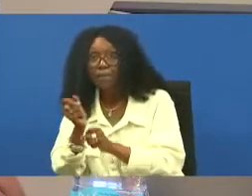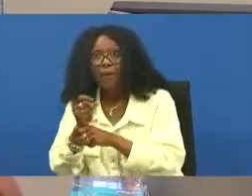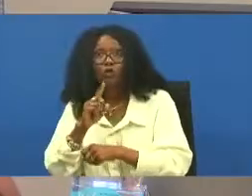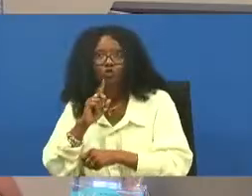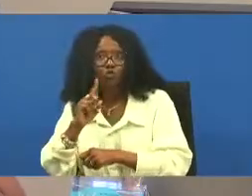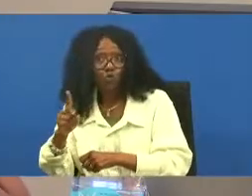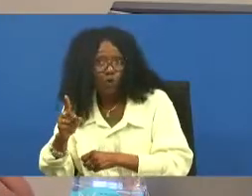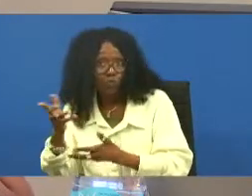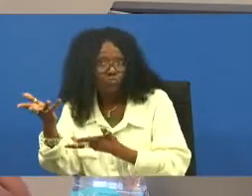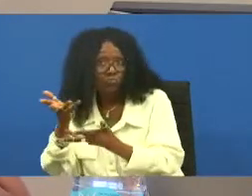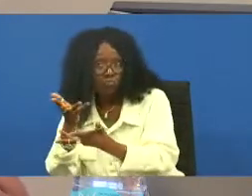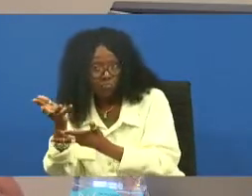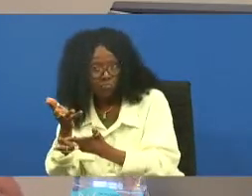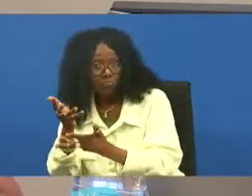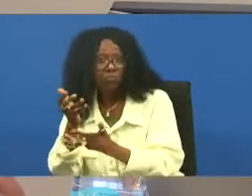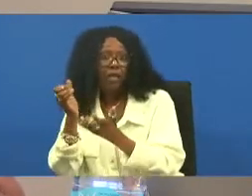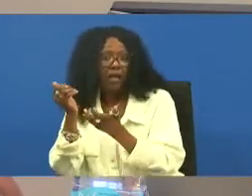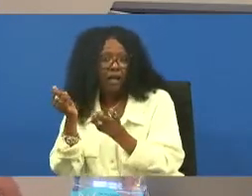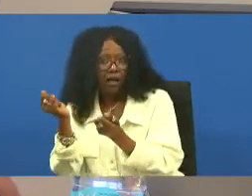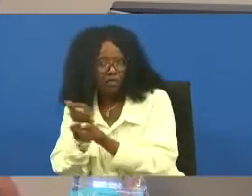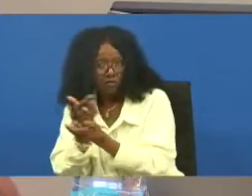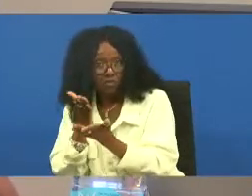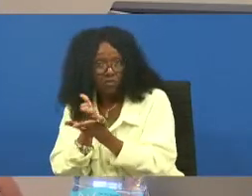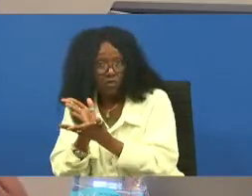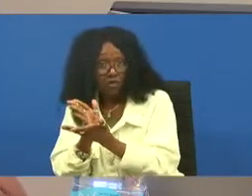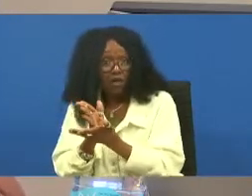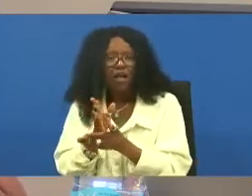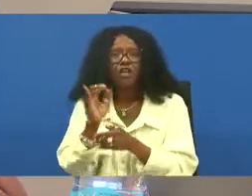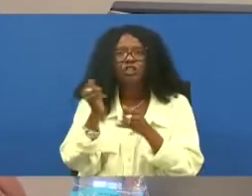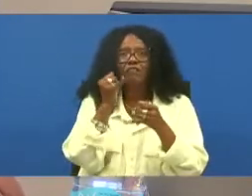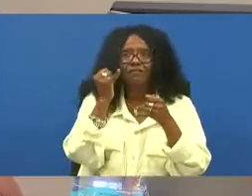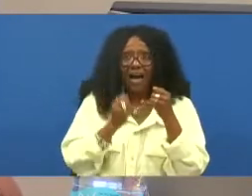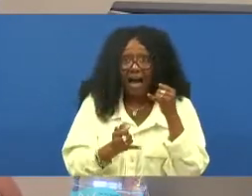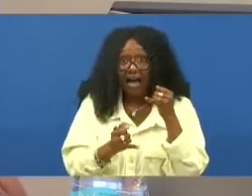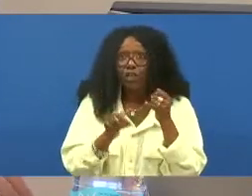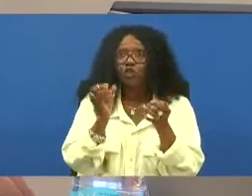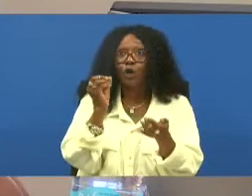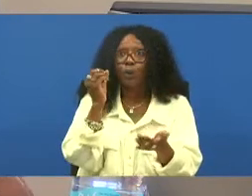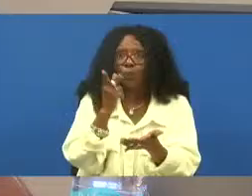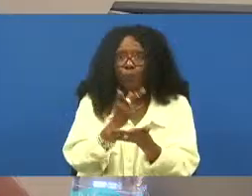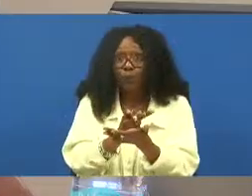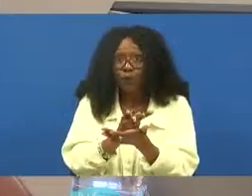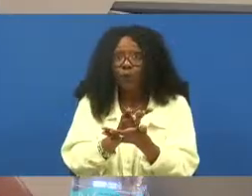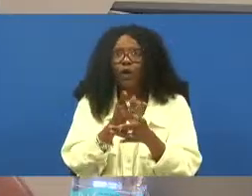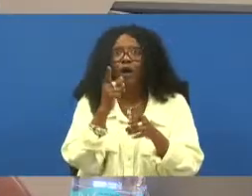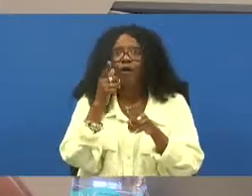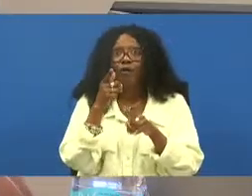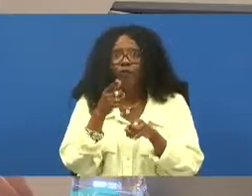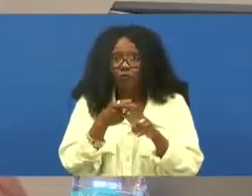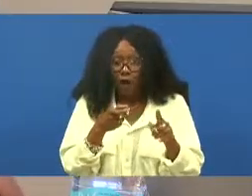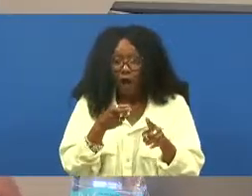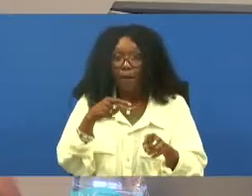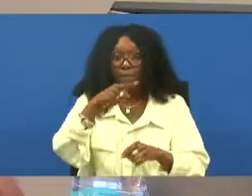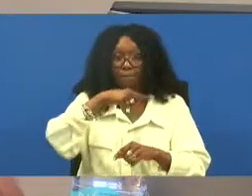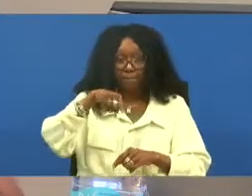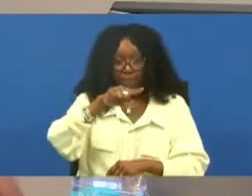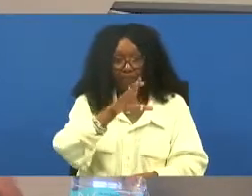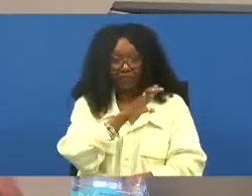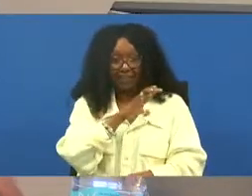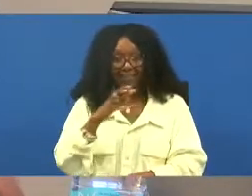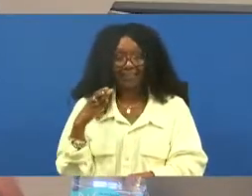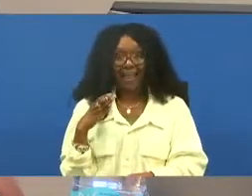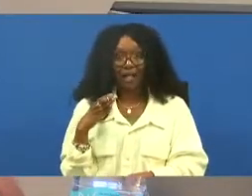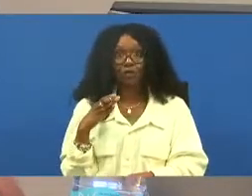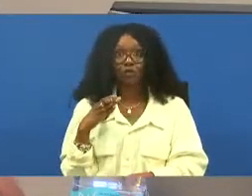Engagement with the selection of a developer finalist to be approved by this Metro Council, similar